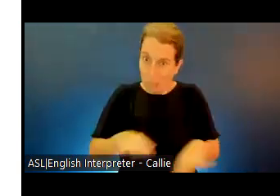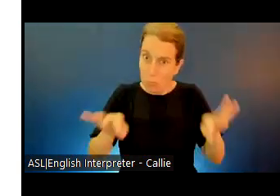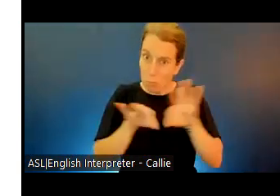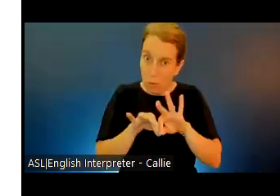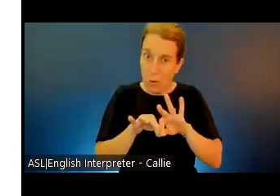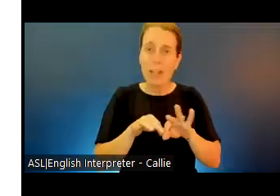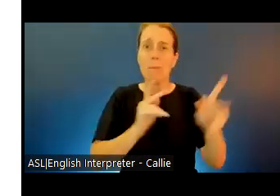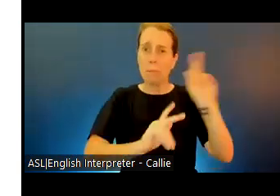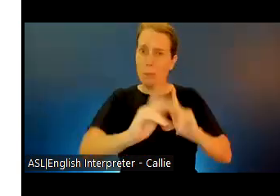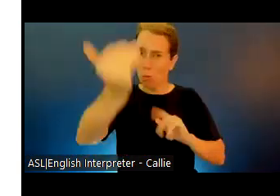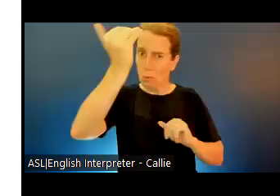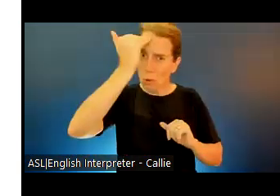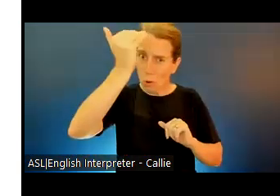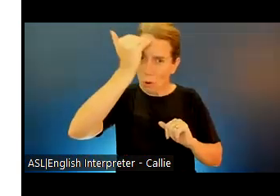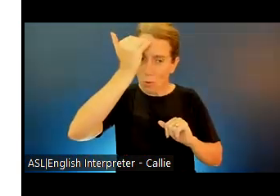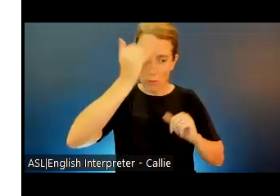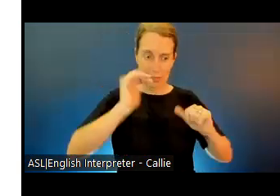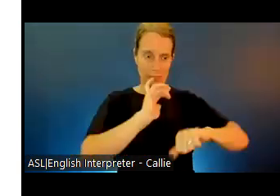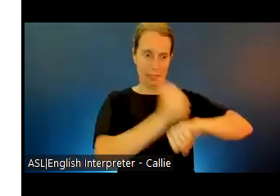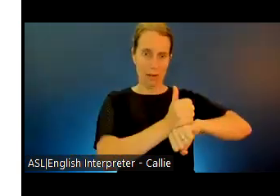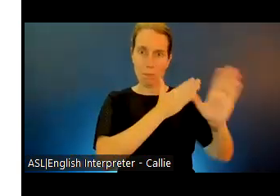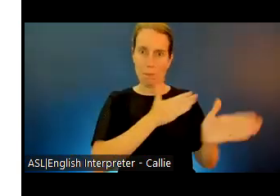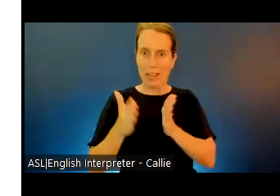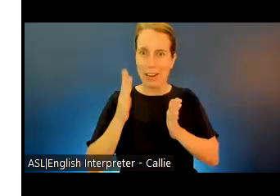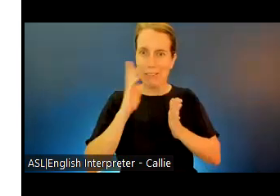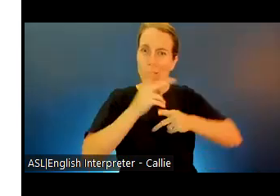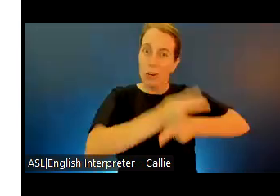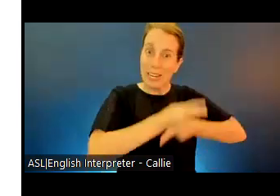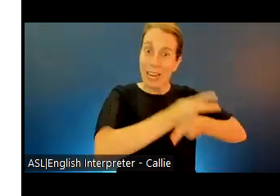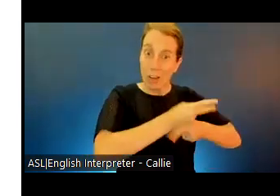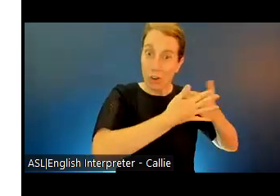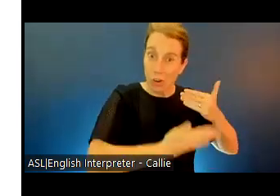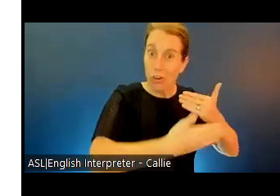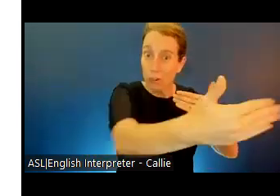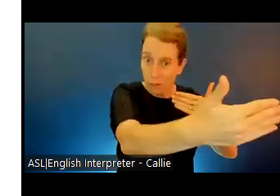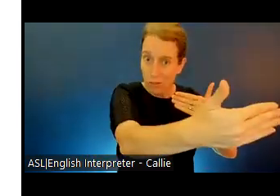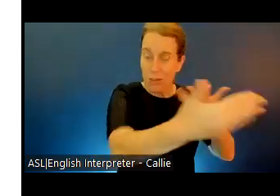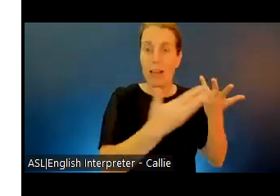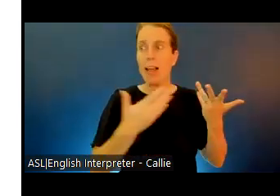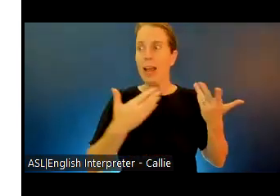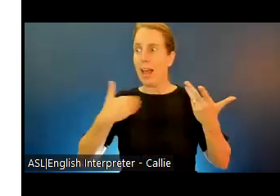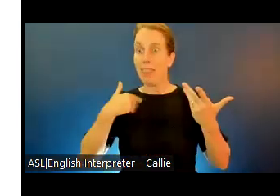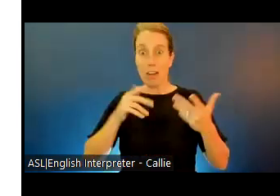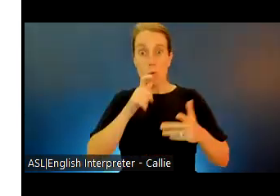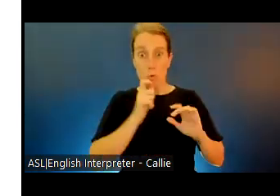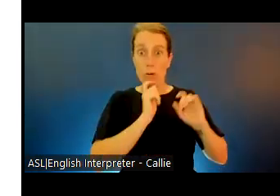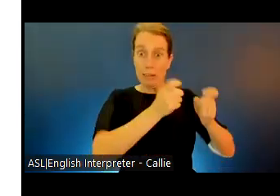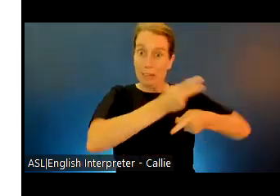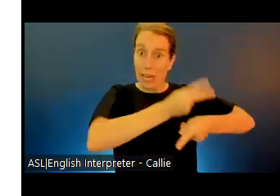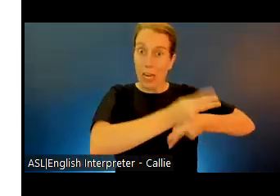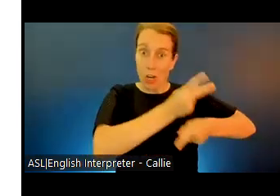community supports and services in the community, but also making sure that they know about things such as respite care, because sometimes you get burnt